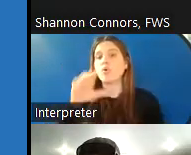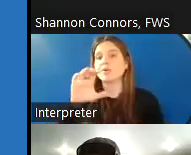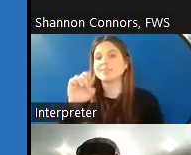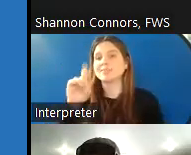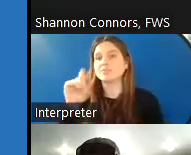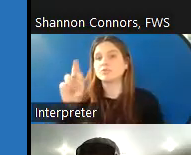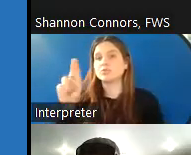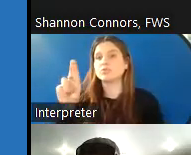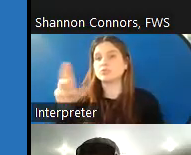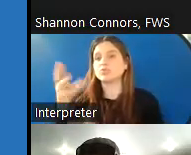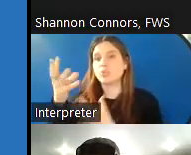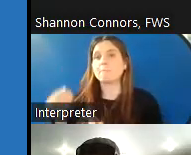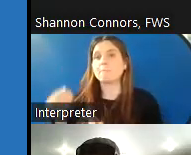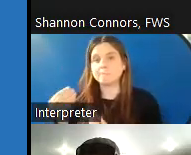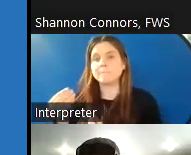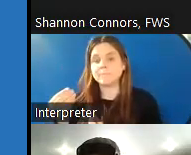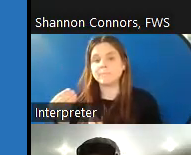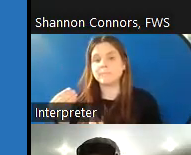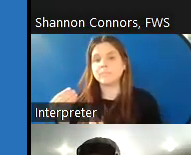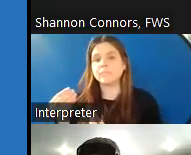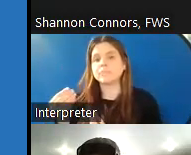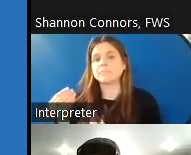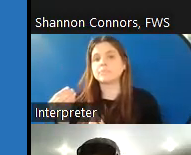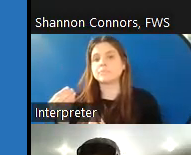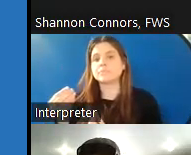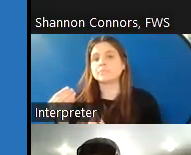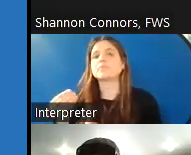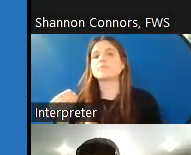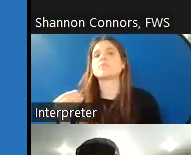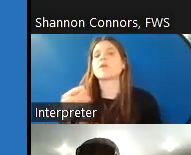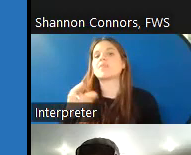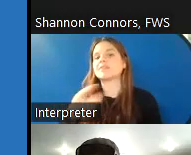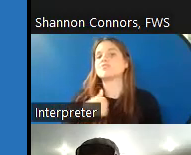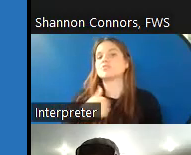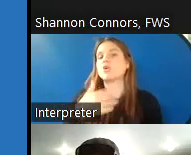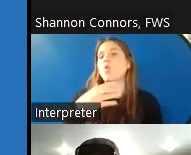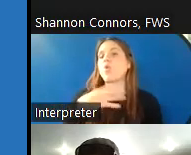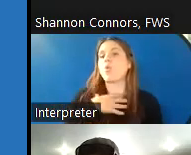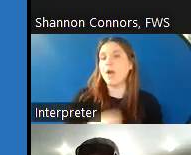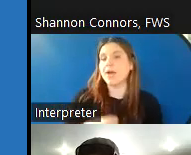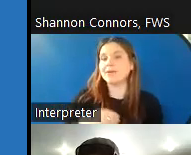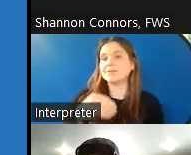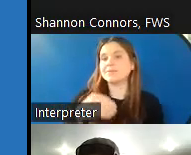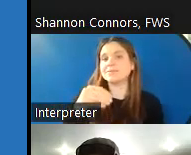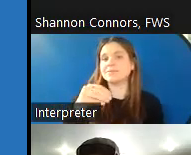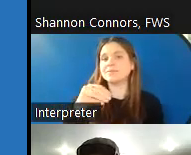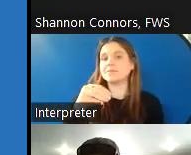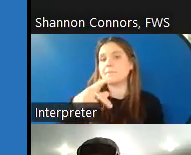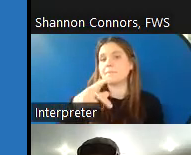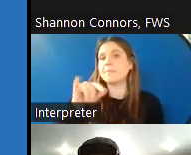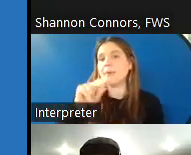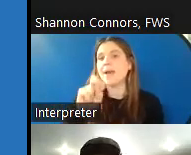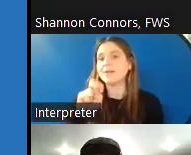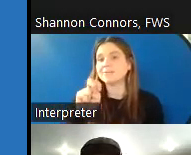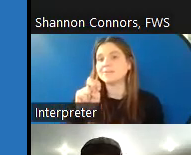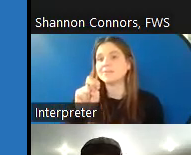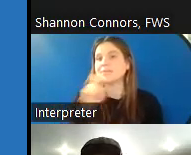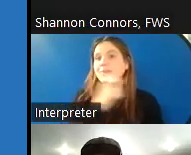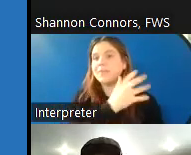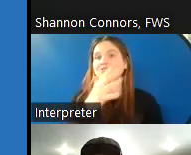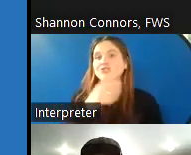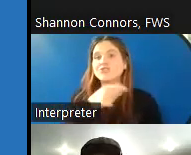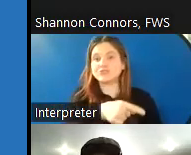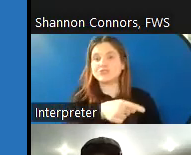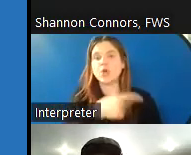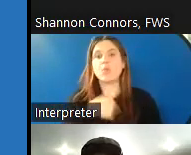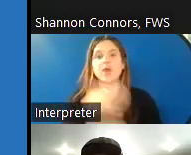doing some thinning in a white plantation here, a red pine plantation here. And as we were doing the thinning, we